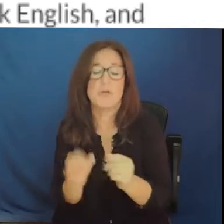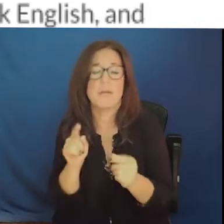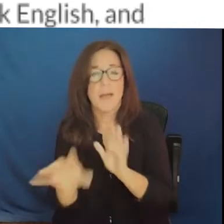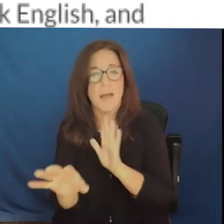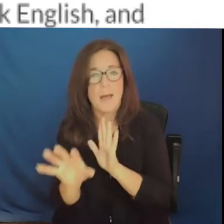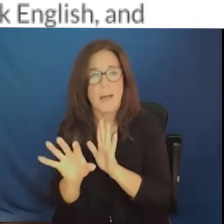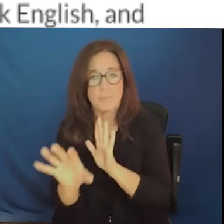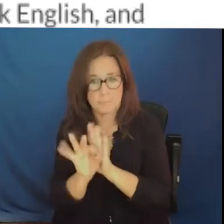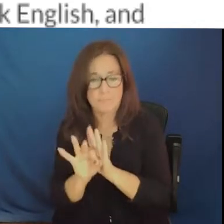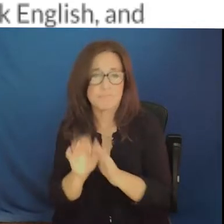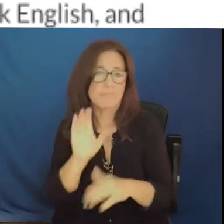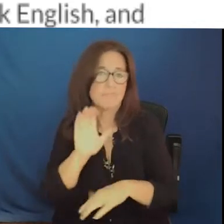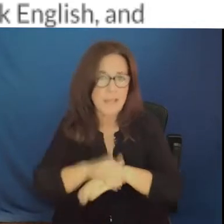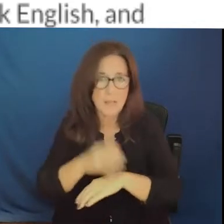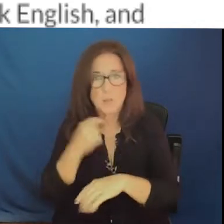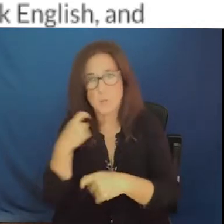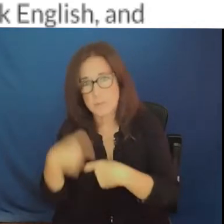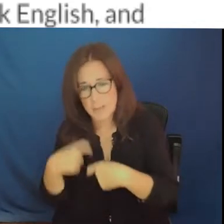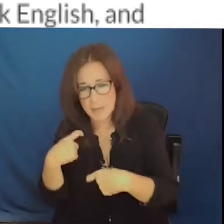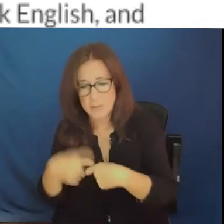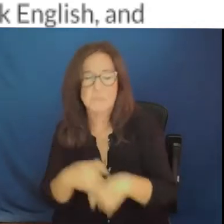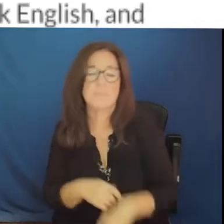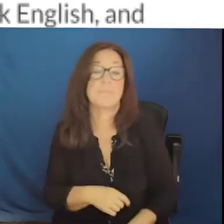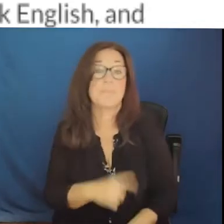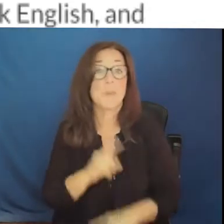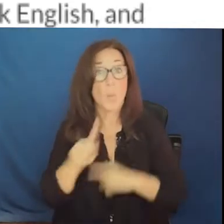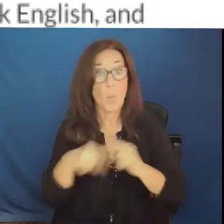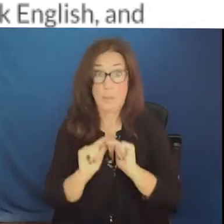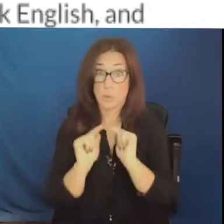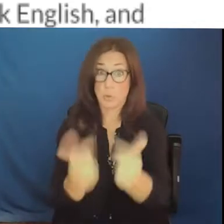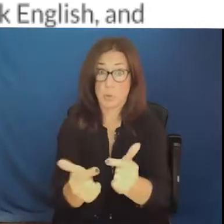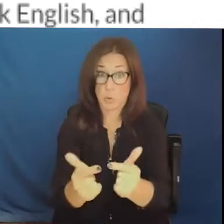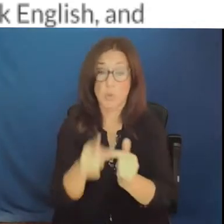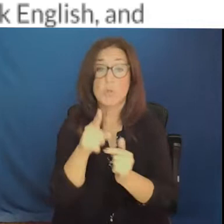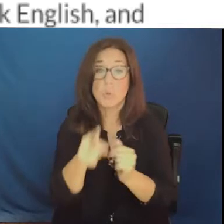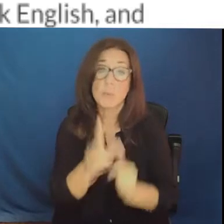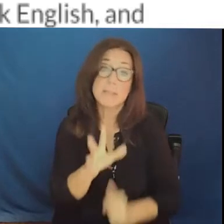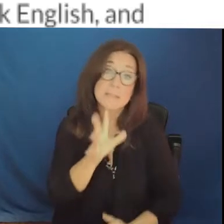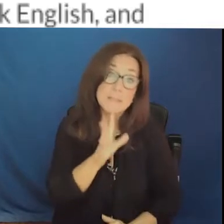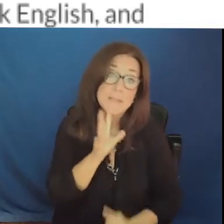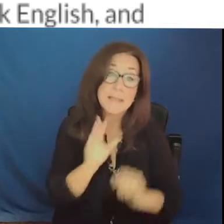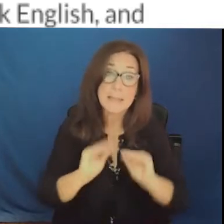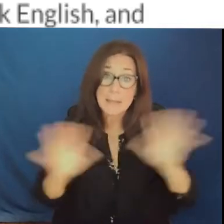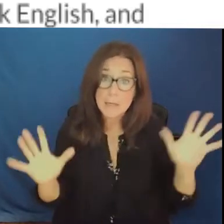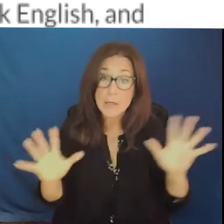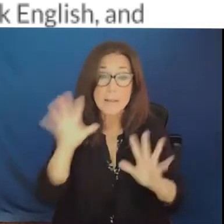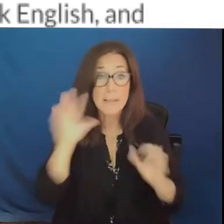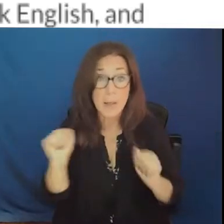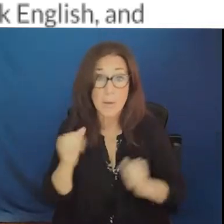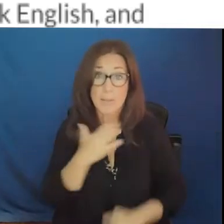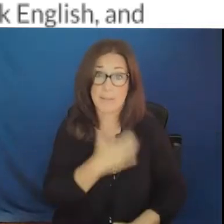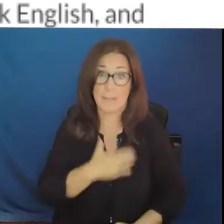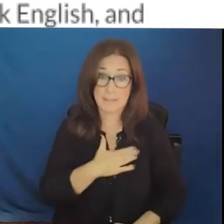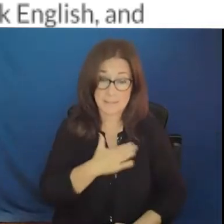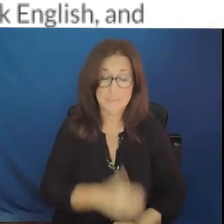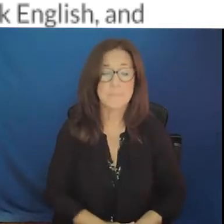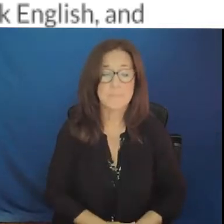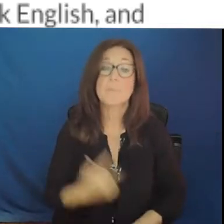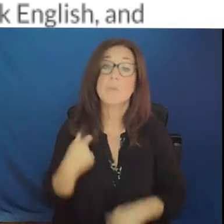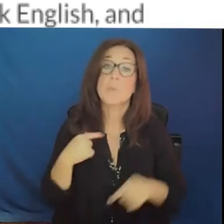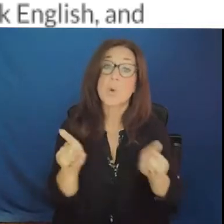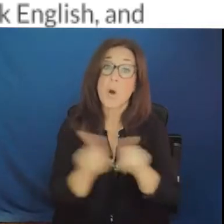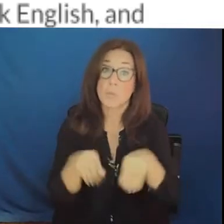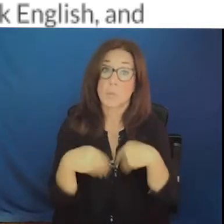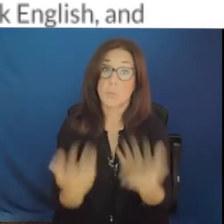at a moderate pace. We are also offering American Sign Language, ASL interpretation for this meeting. If you will be